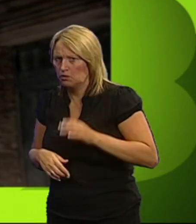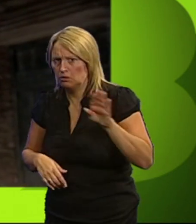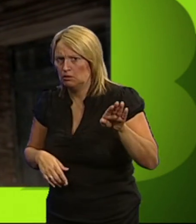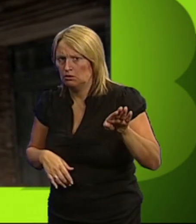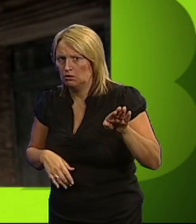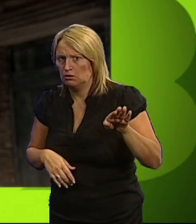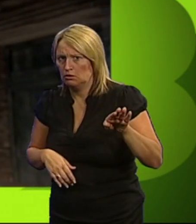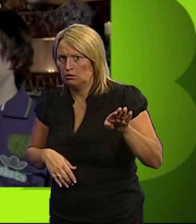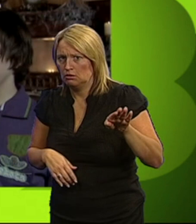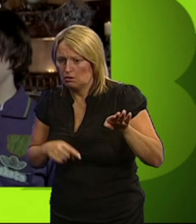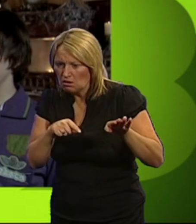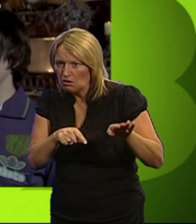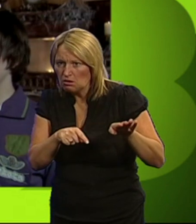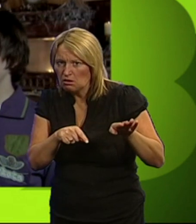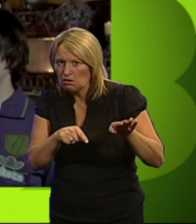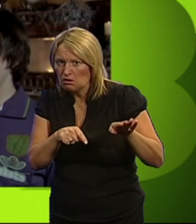Renfield.